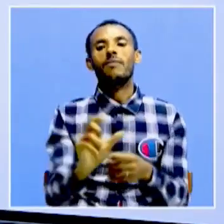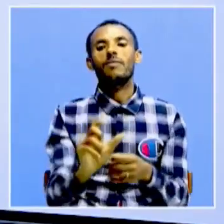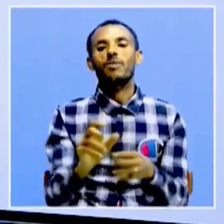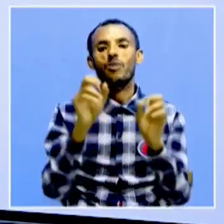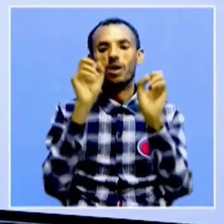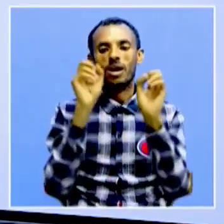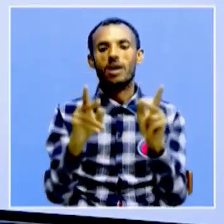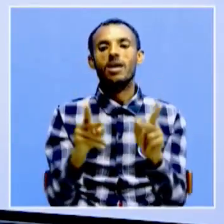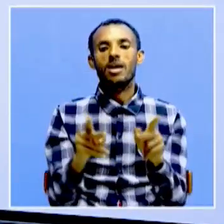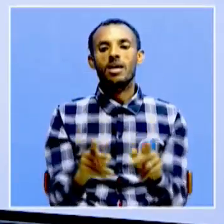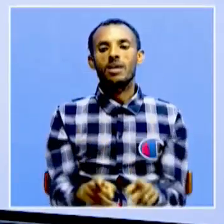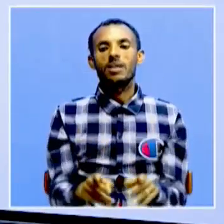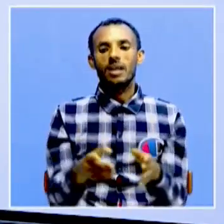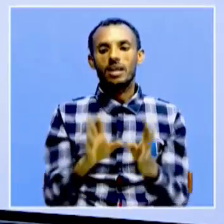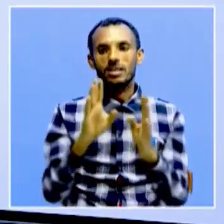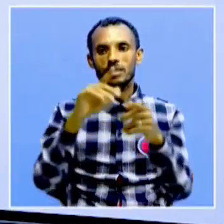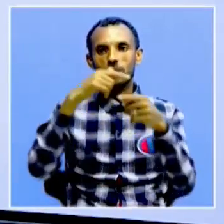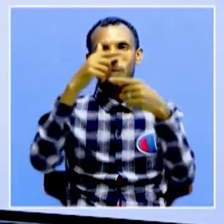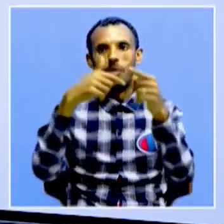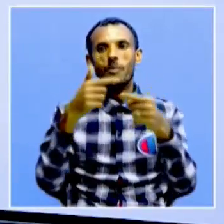Okay? Okay, let's go.